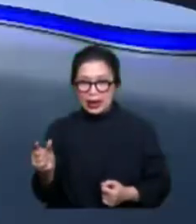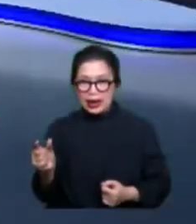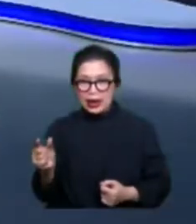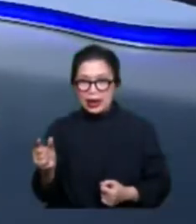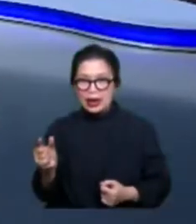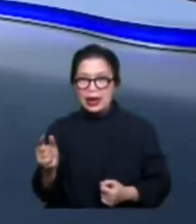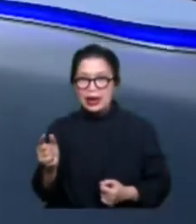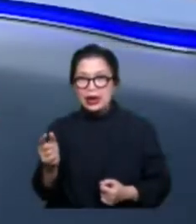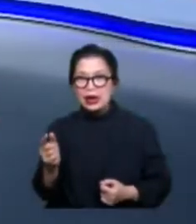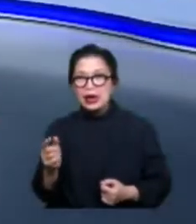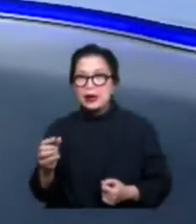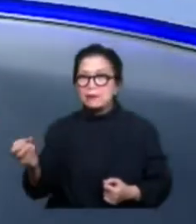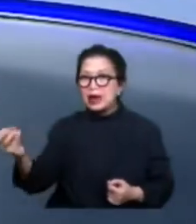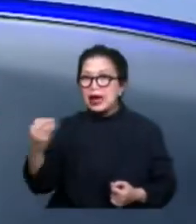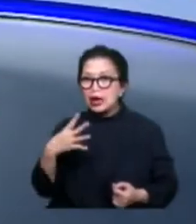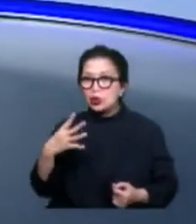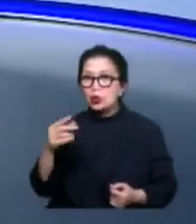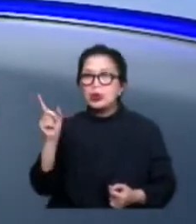Okay,